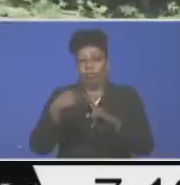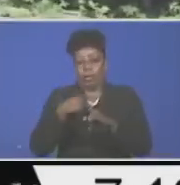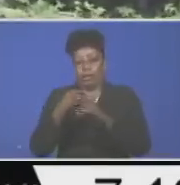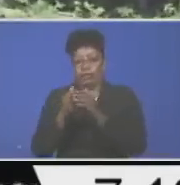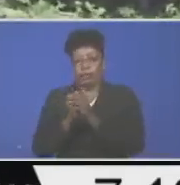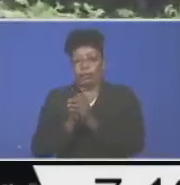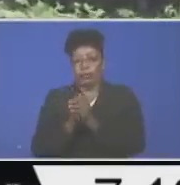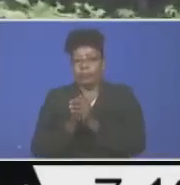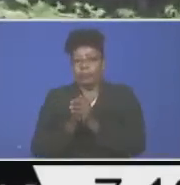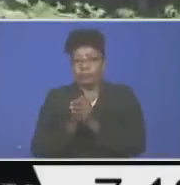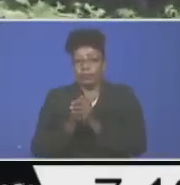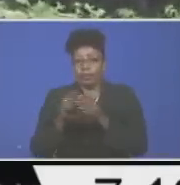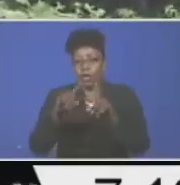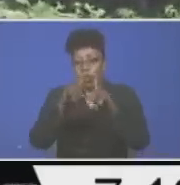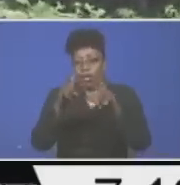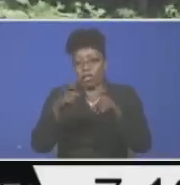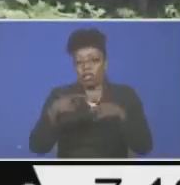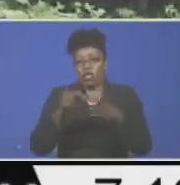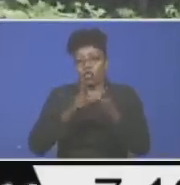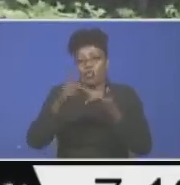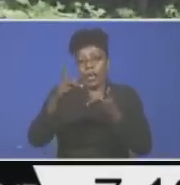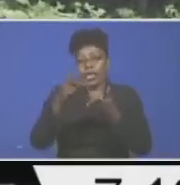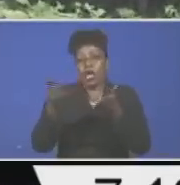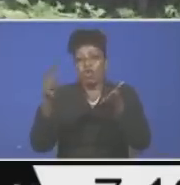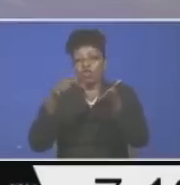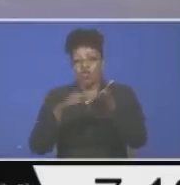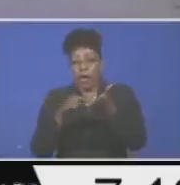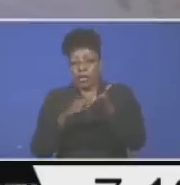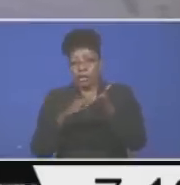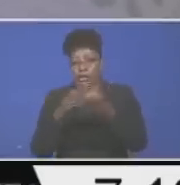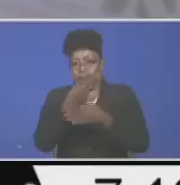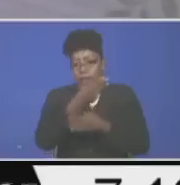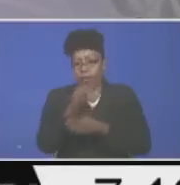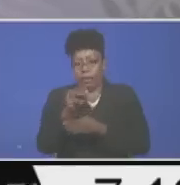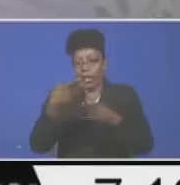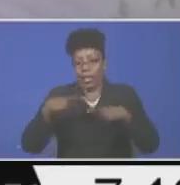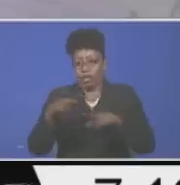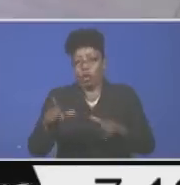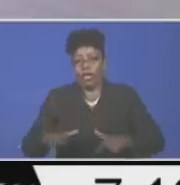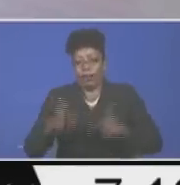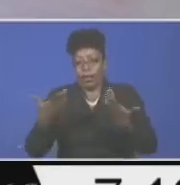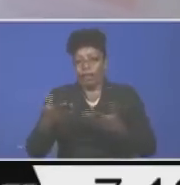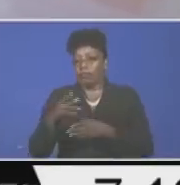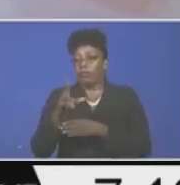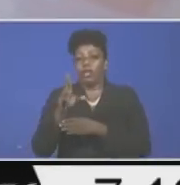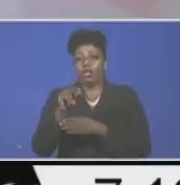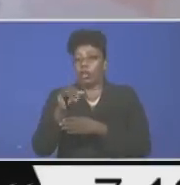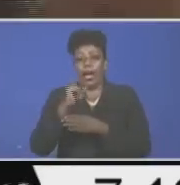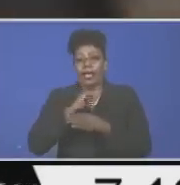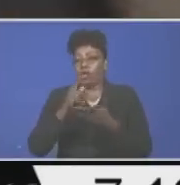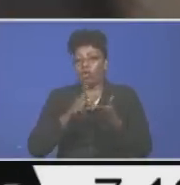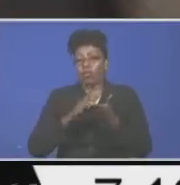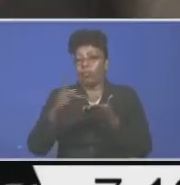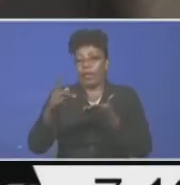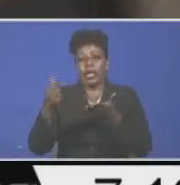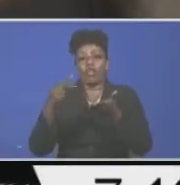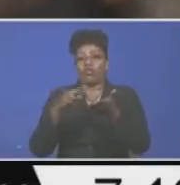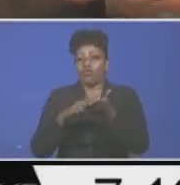Johnson. So do you pay rent to them, or they just allow you to live here? No, I don't pay rent for this. There's a person